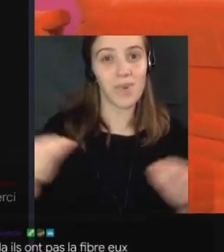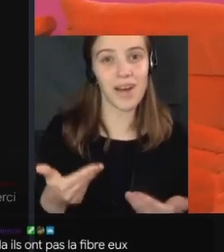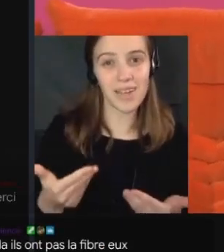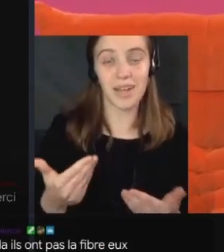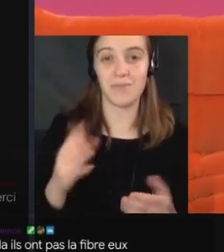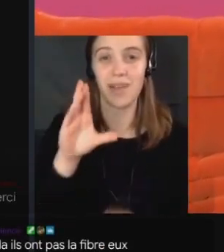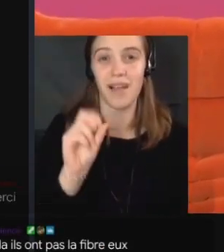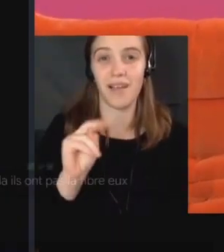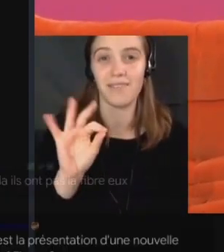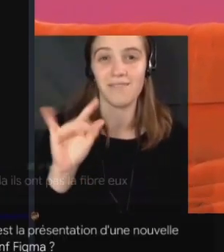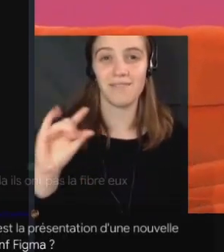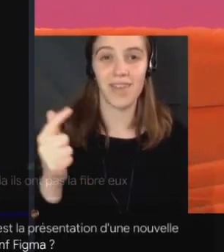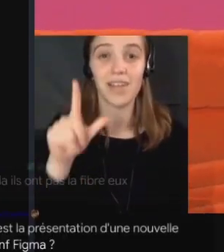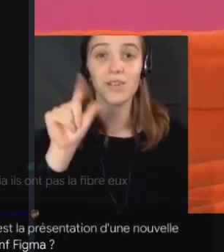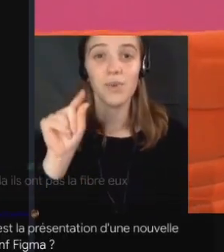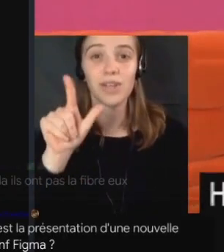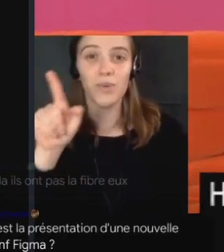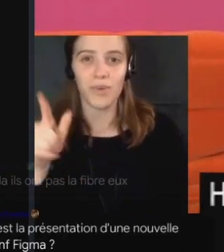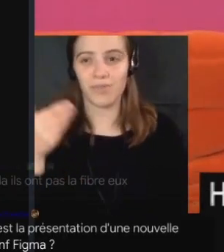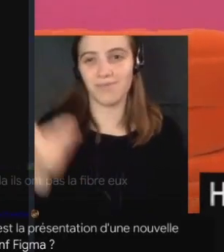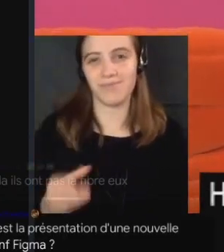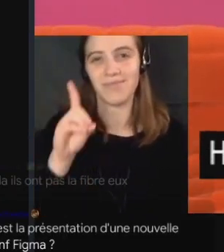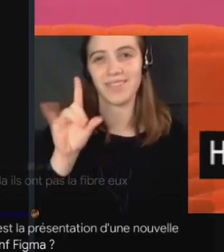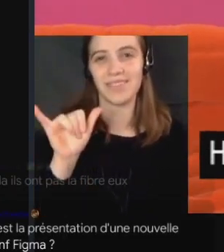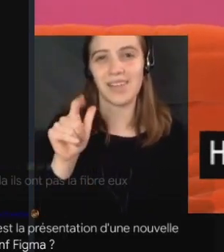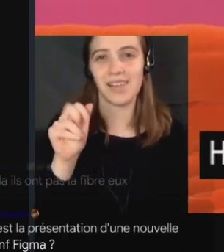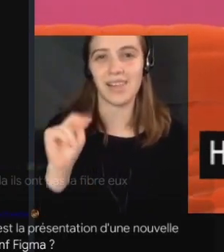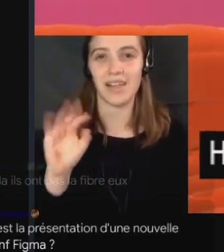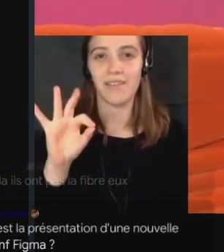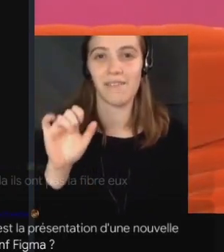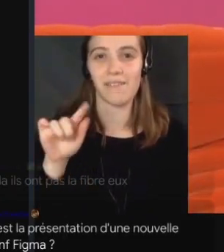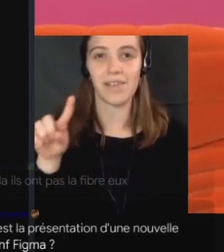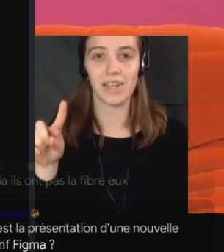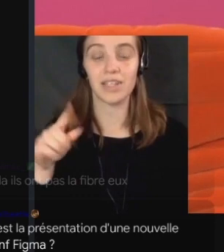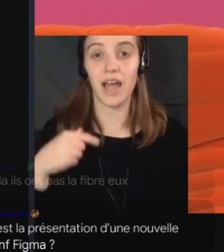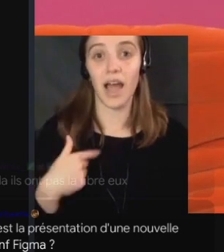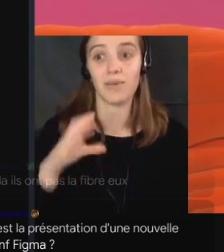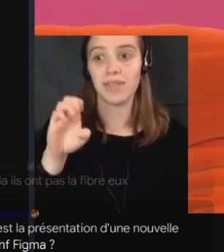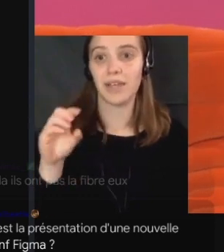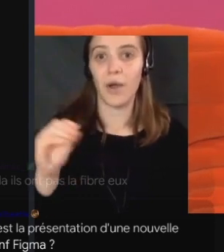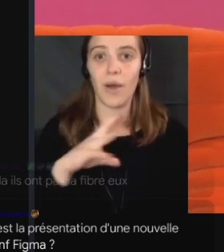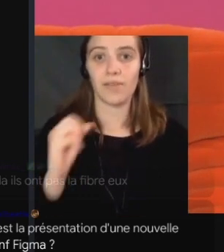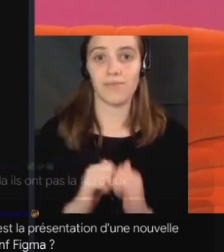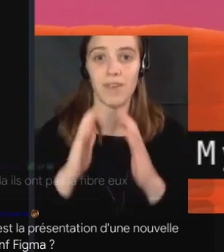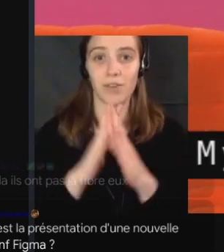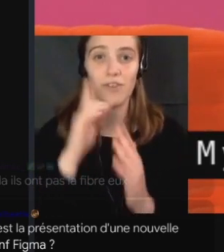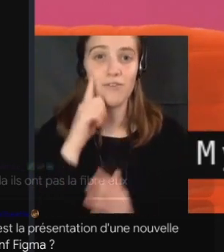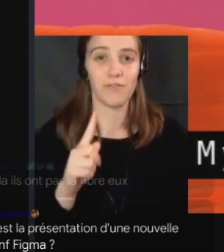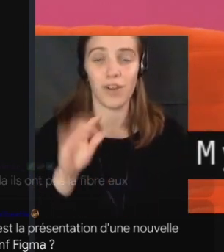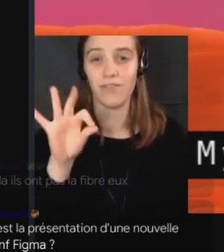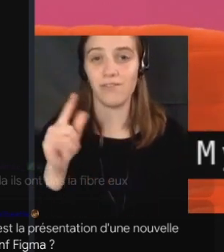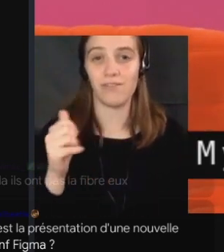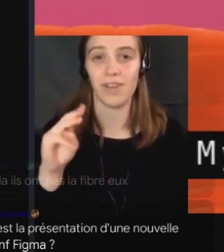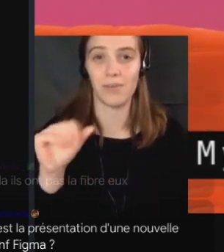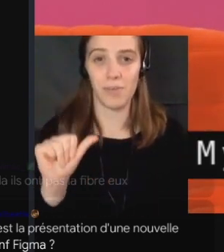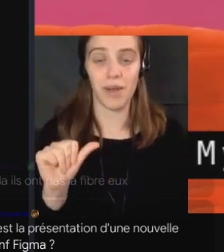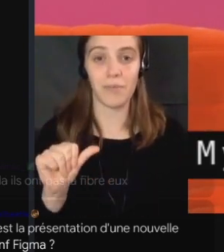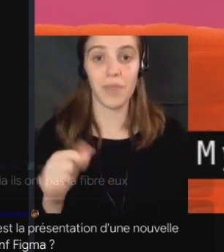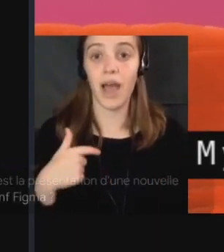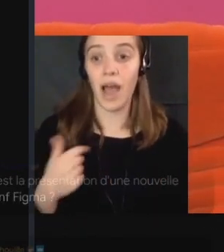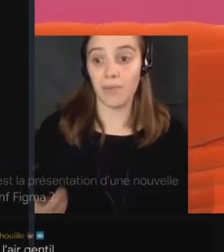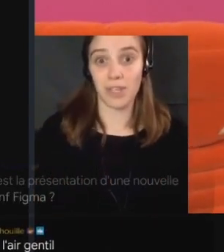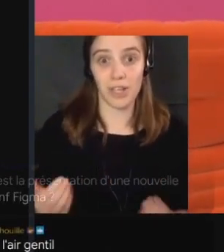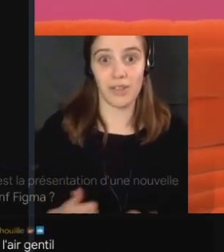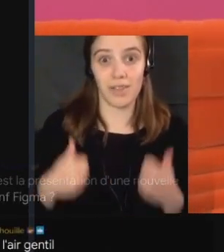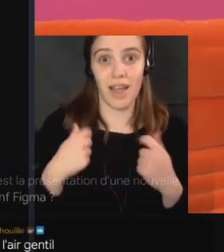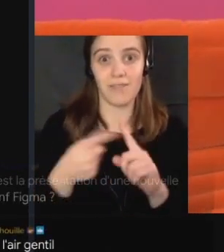2021. My name is Dylan Field, and I'm the CEO and co-founder of Figma. I'm here live now from San Francisco, and wherever you are, whatever